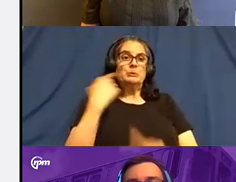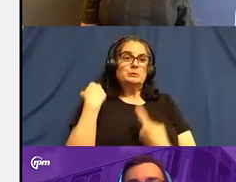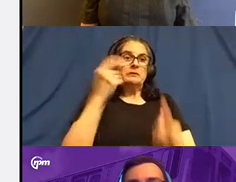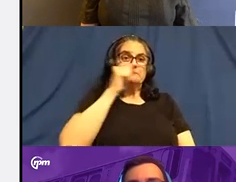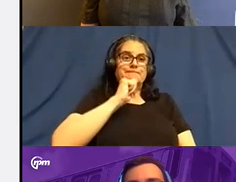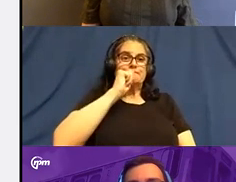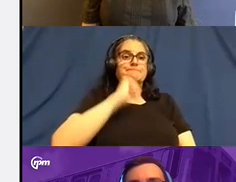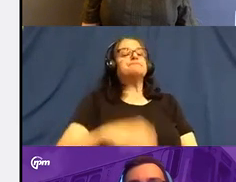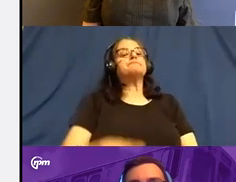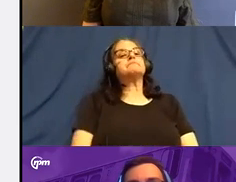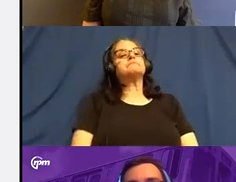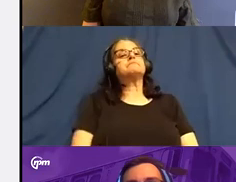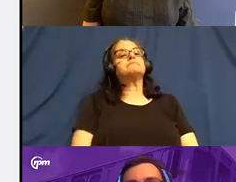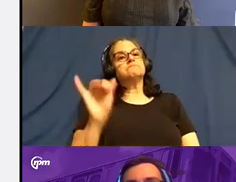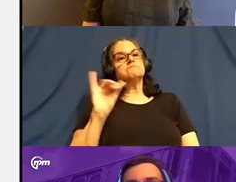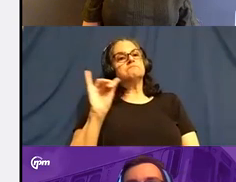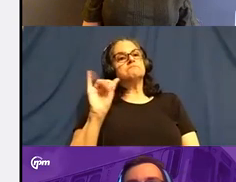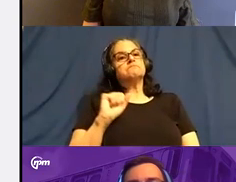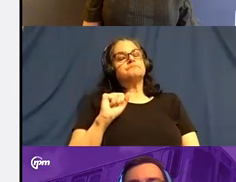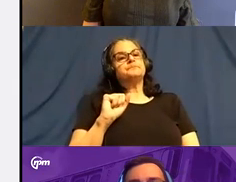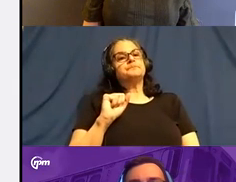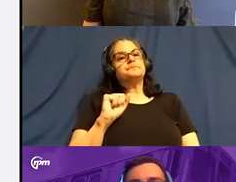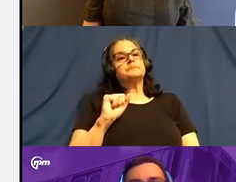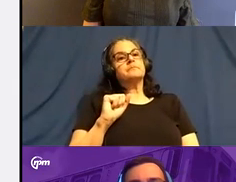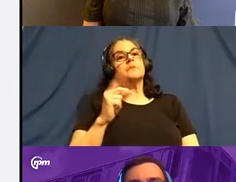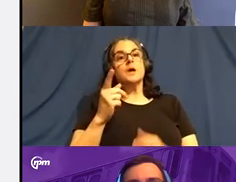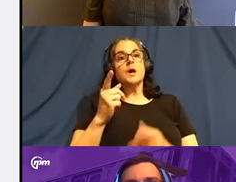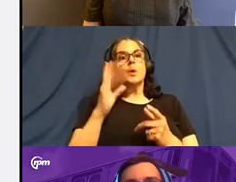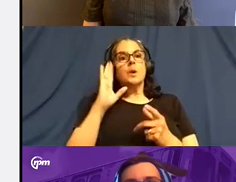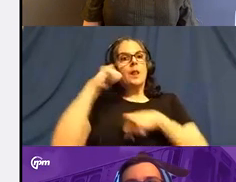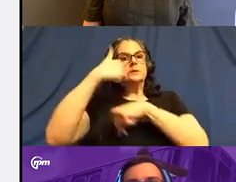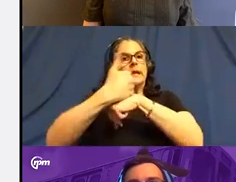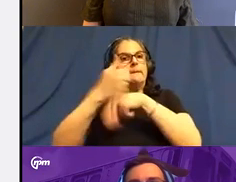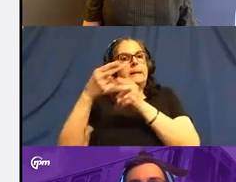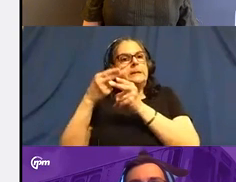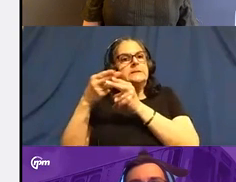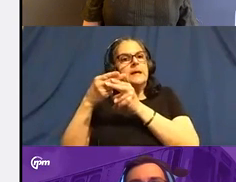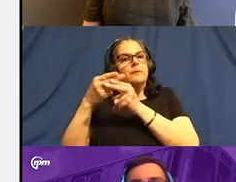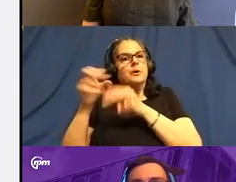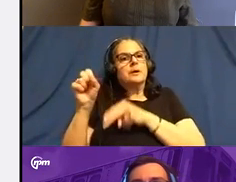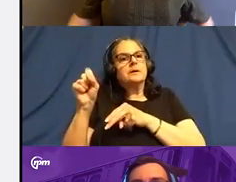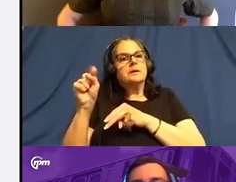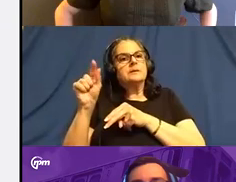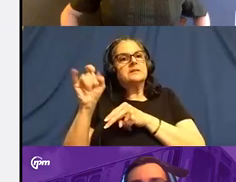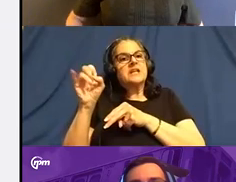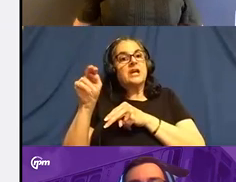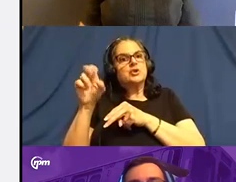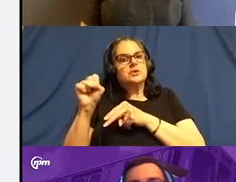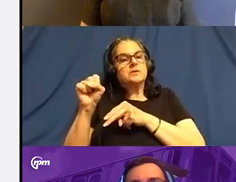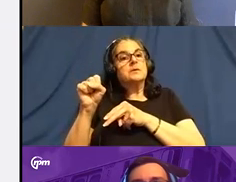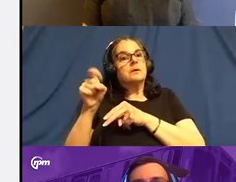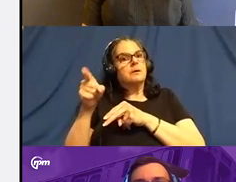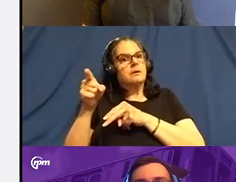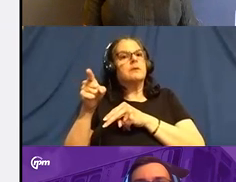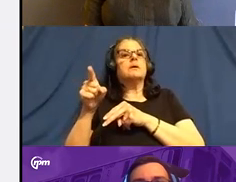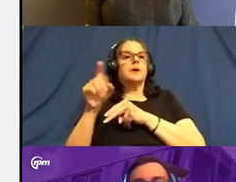In addition, in preparation for our temporary stations, the demolition of the former Toyota dealership building on Broadway Avenue just